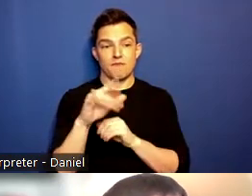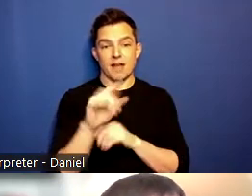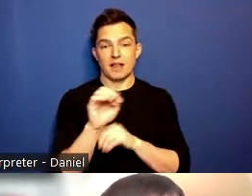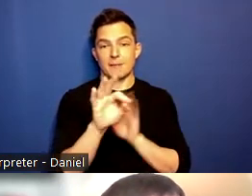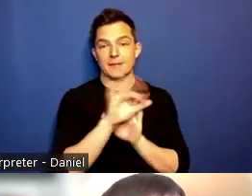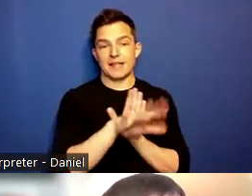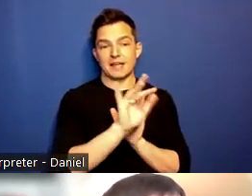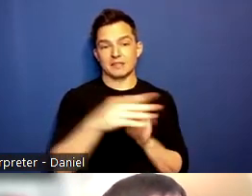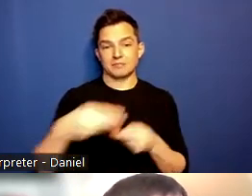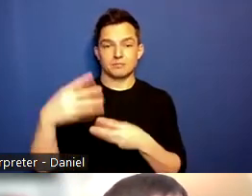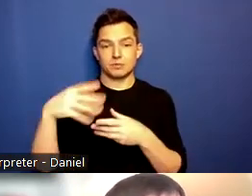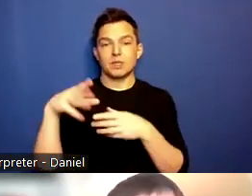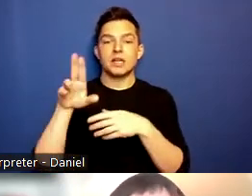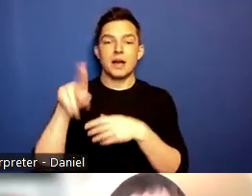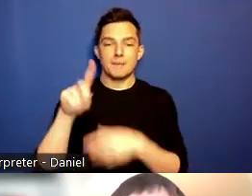button.